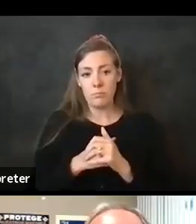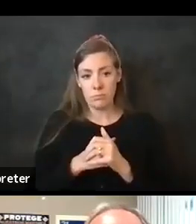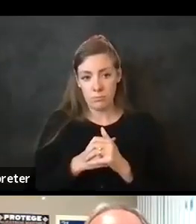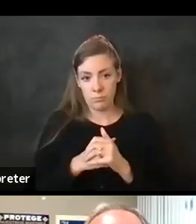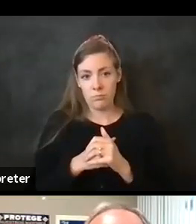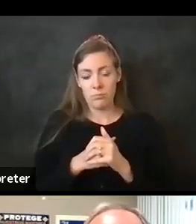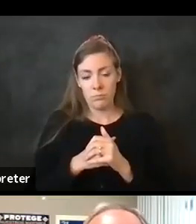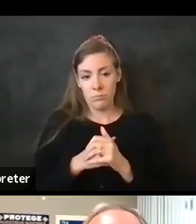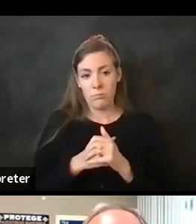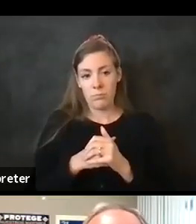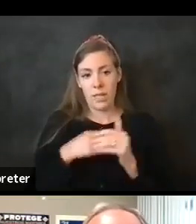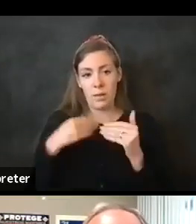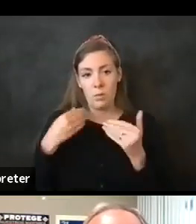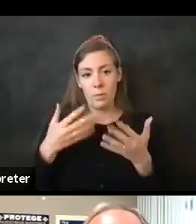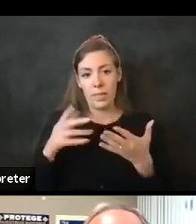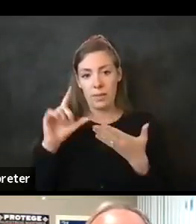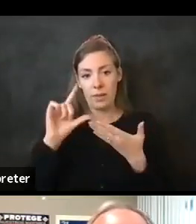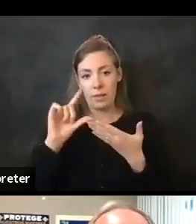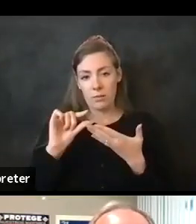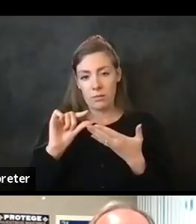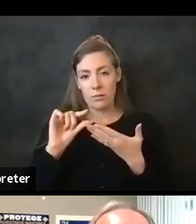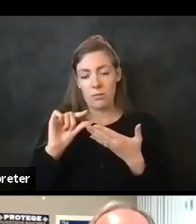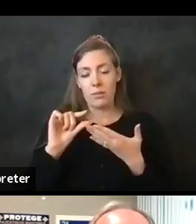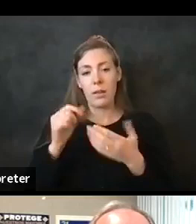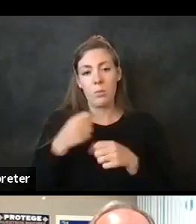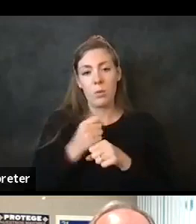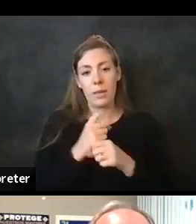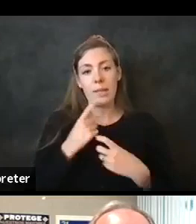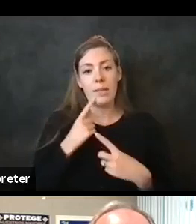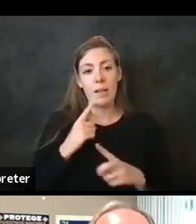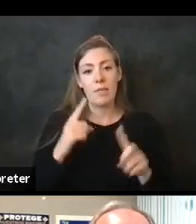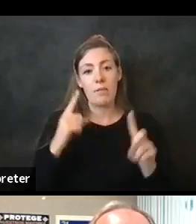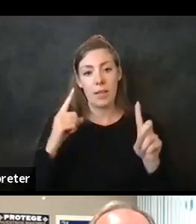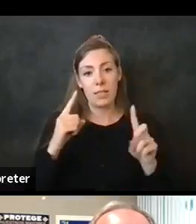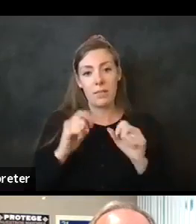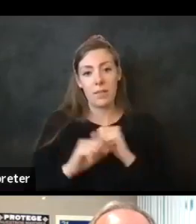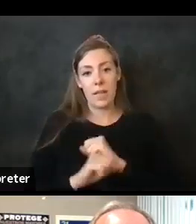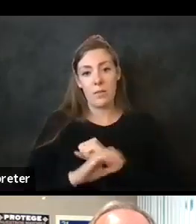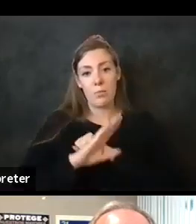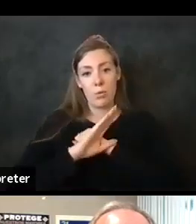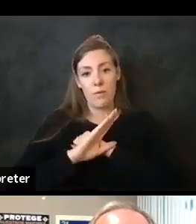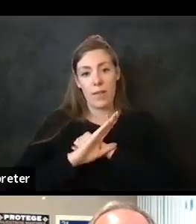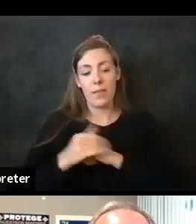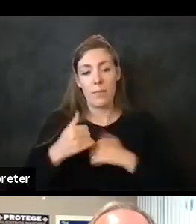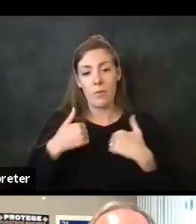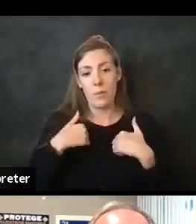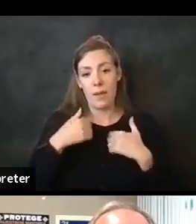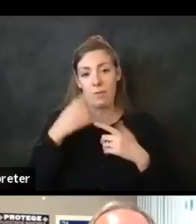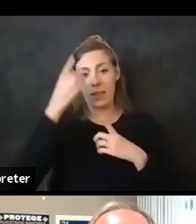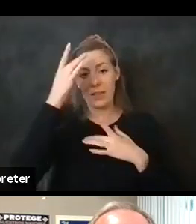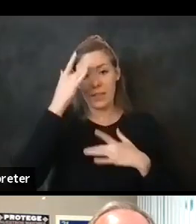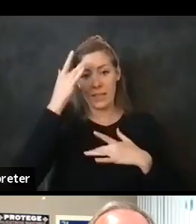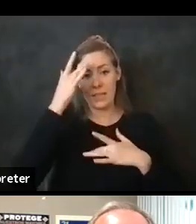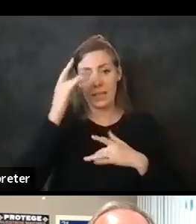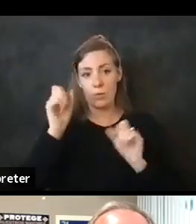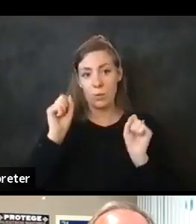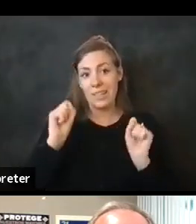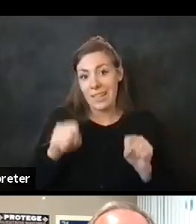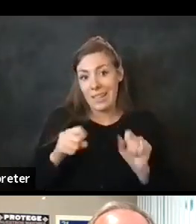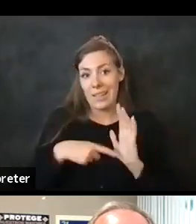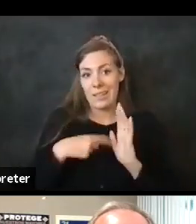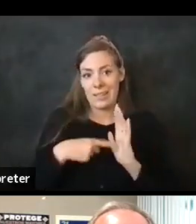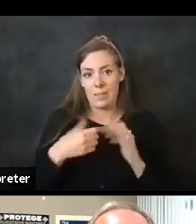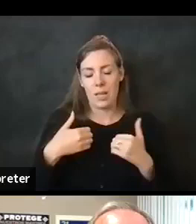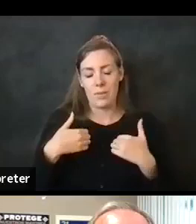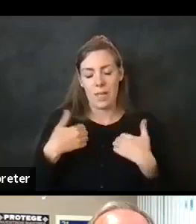a dose that makes the immune response effective and prevents them from having the disease, which they can sometimes have such a